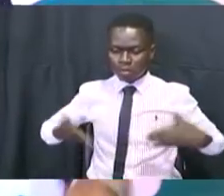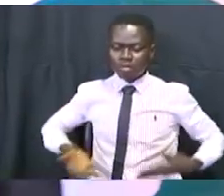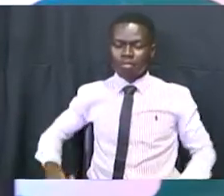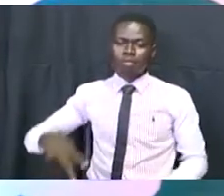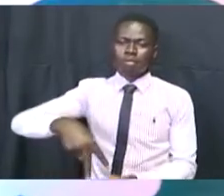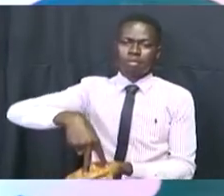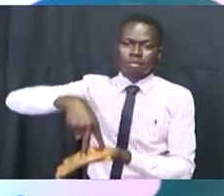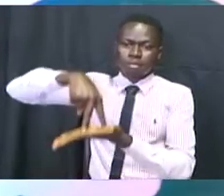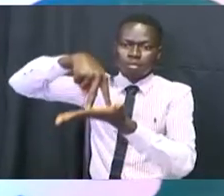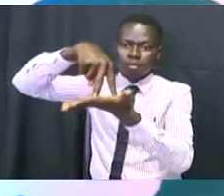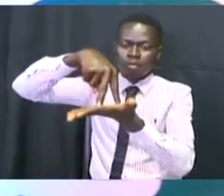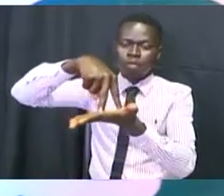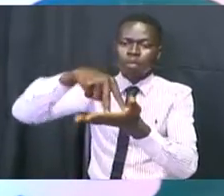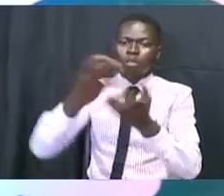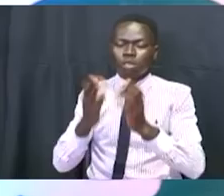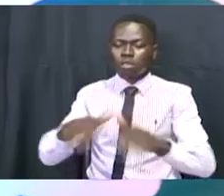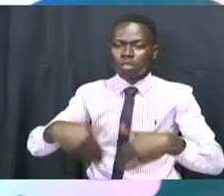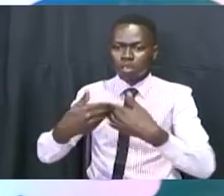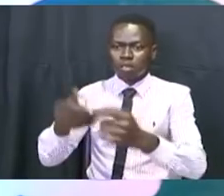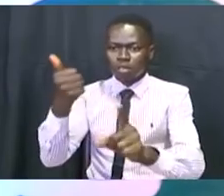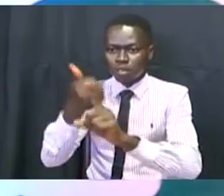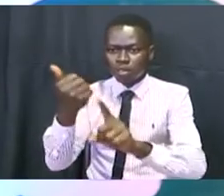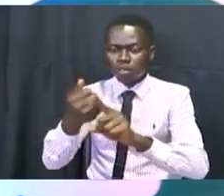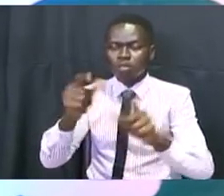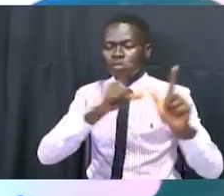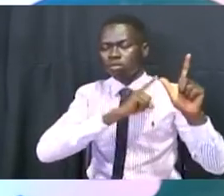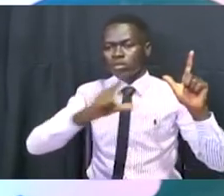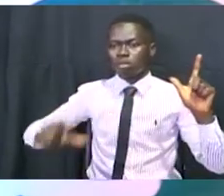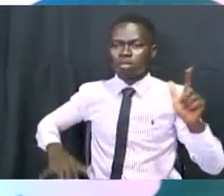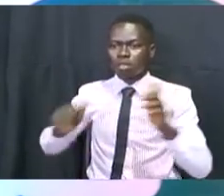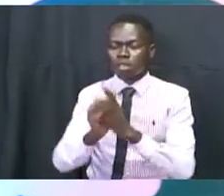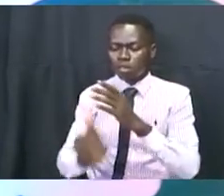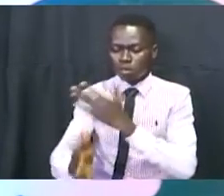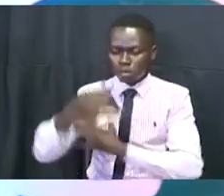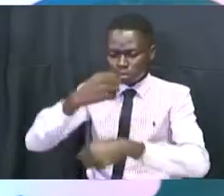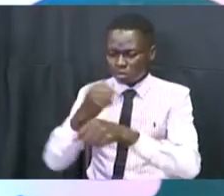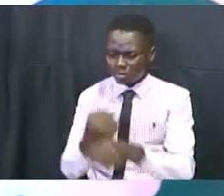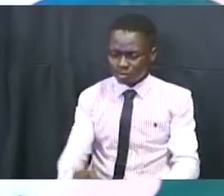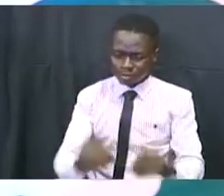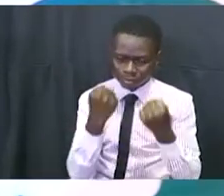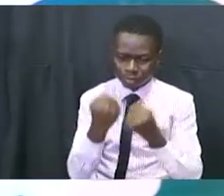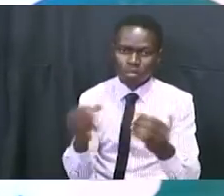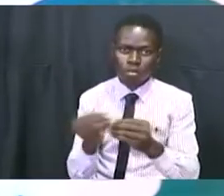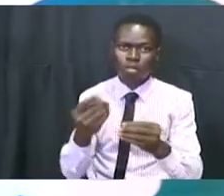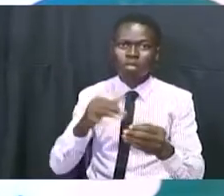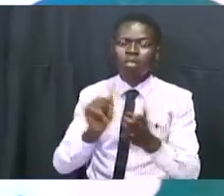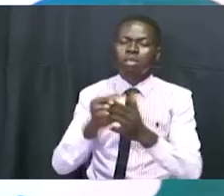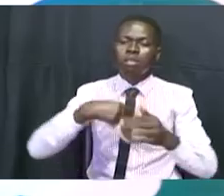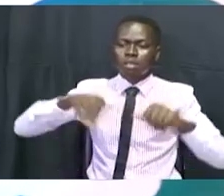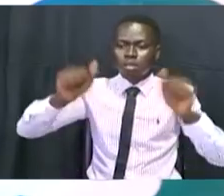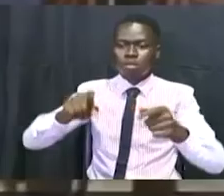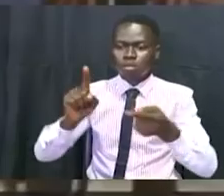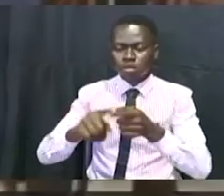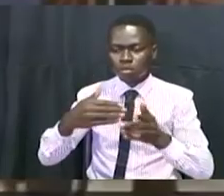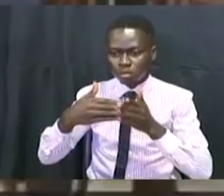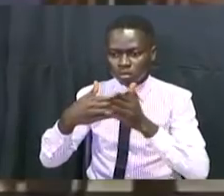you can. We want to commit ourselves to the Lord, that God will strengthen us the more, that we will be able to live that kind